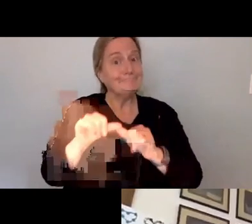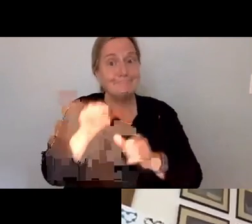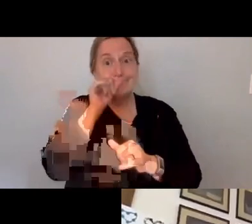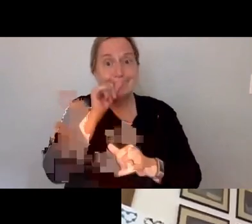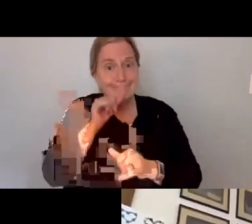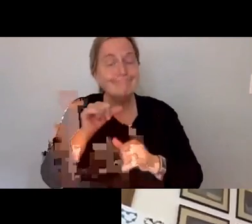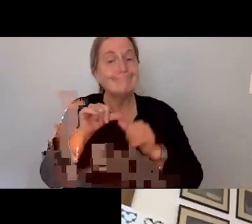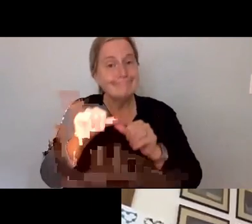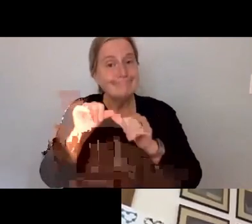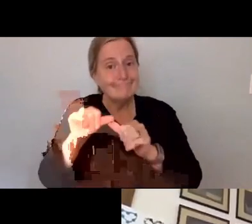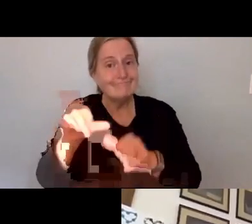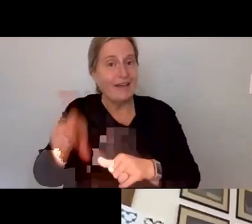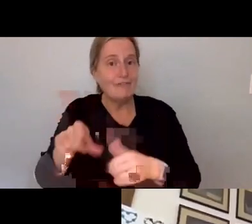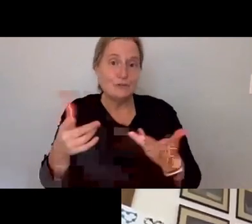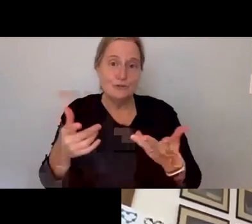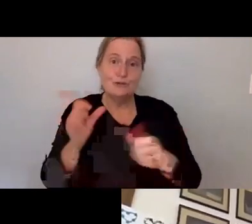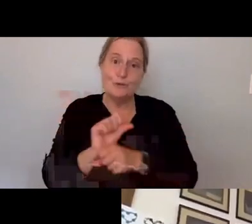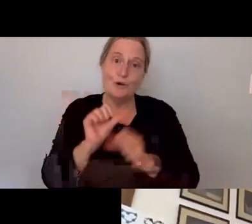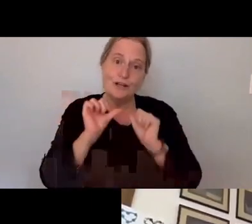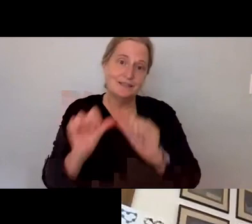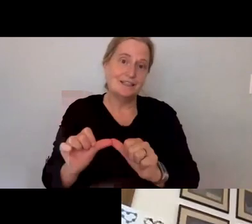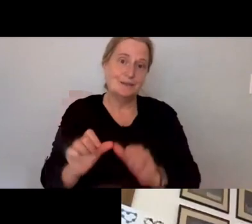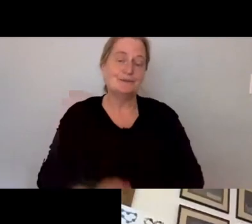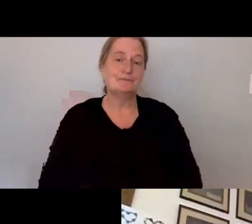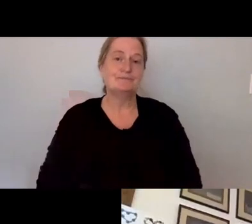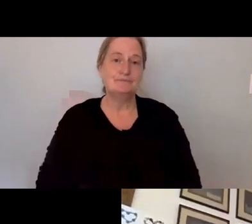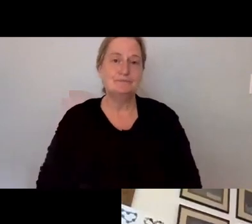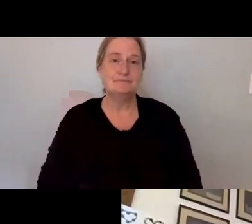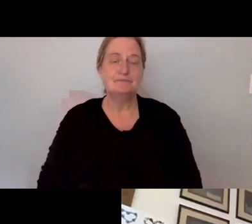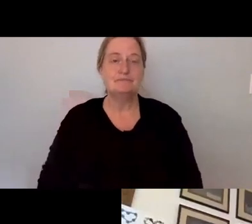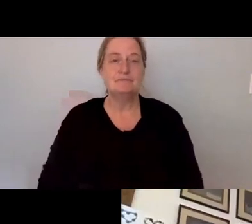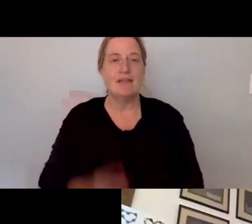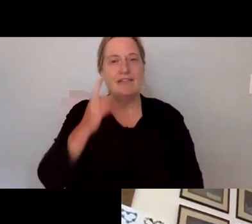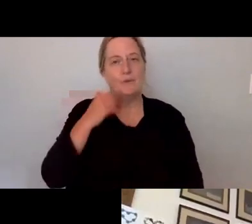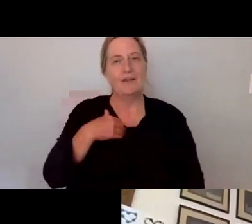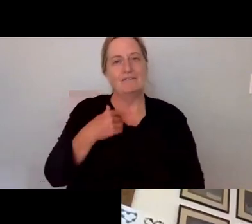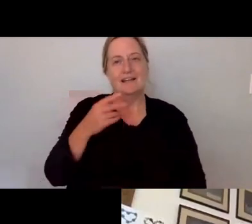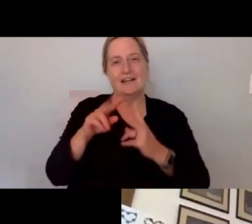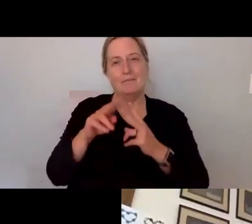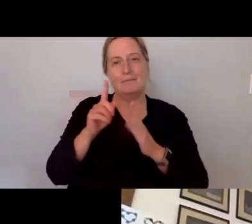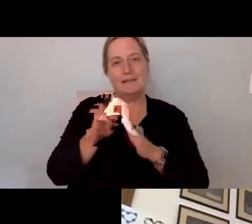I'll add one comment to that. I think we got a couple of minutes left, but